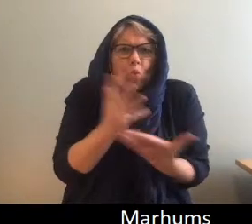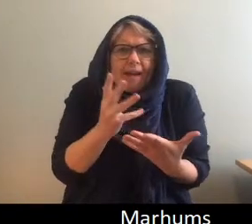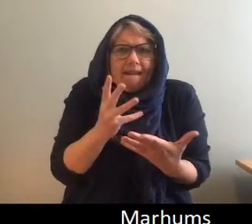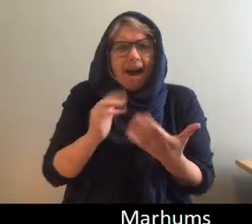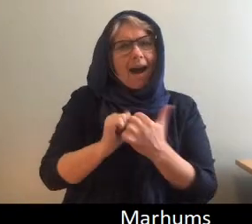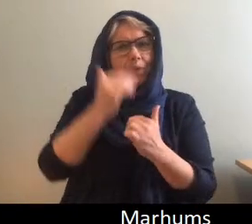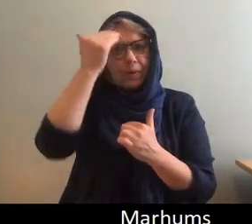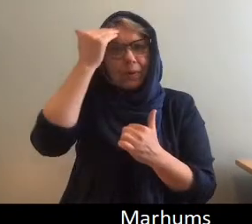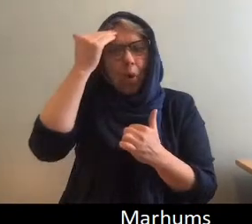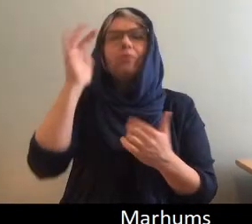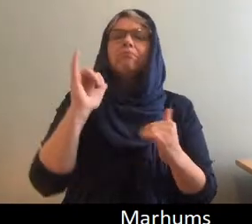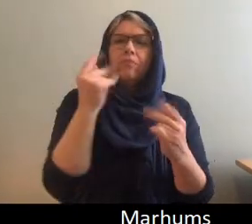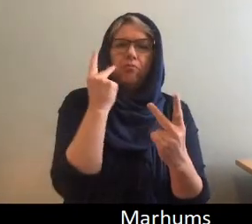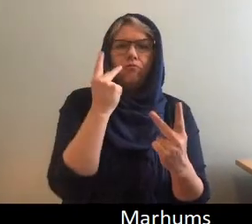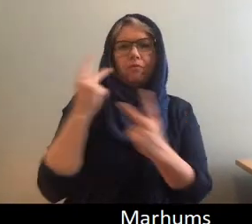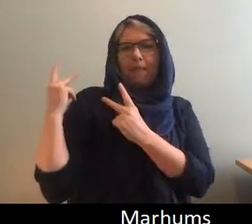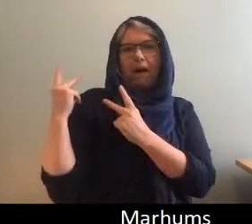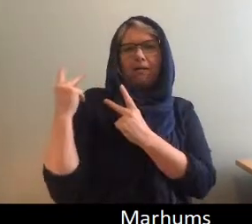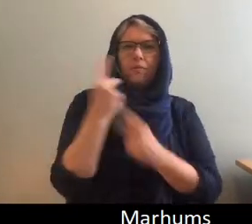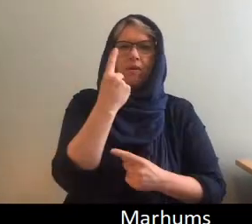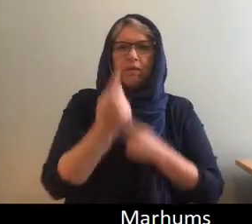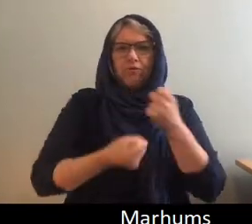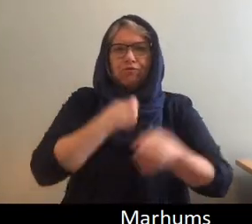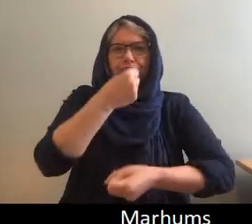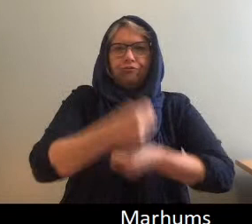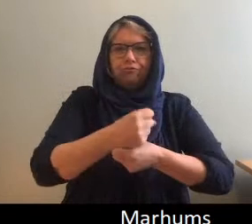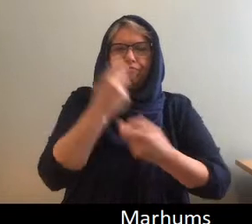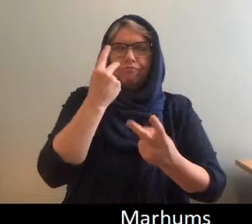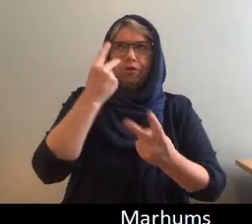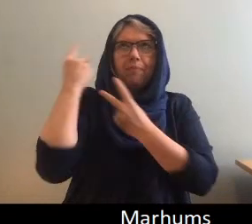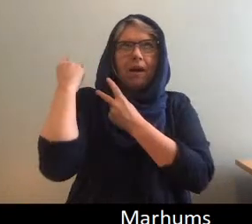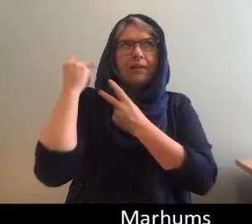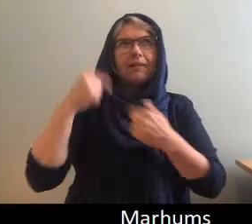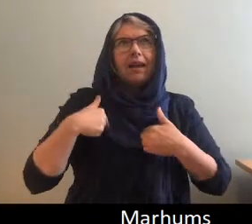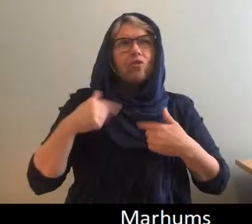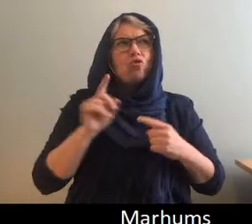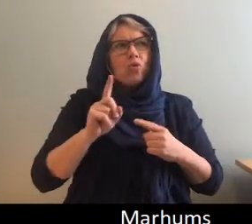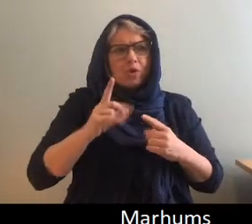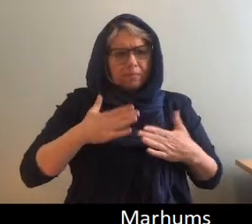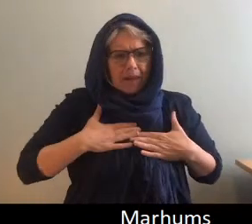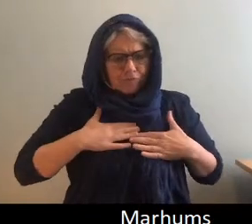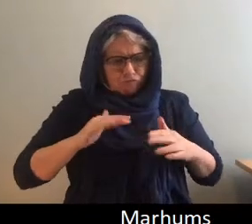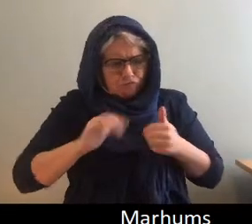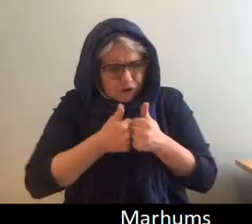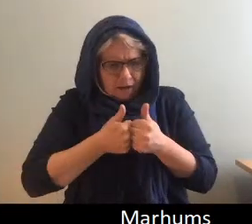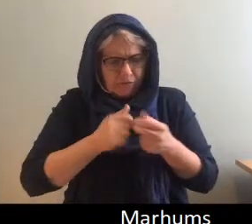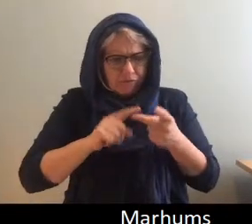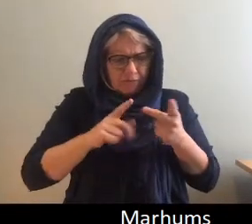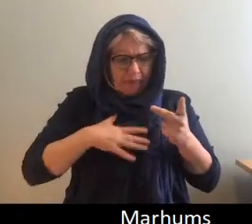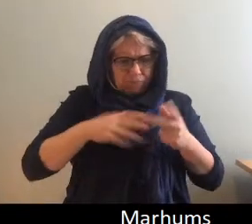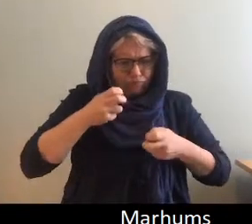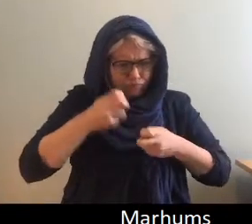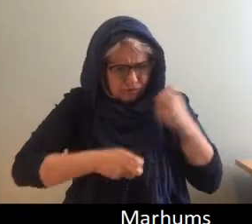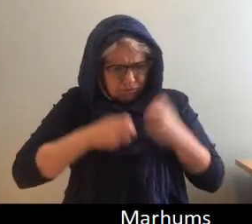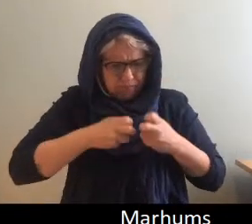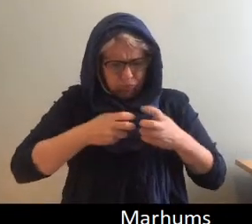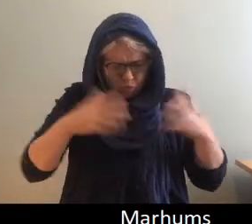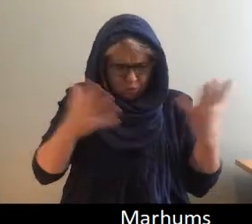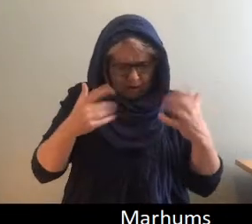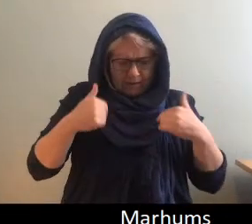is passing as it's going, then the verse and this chapter, the surah of Qadr, ends by